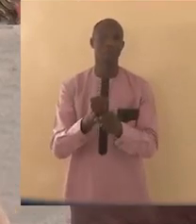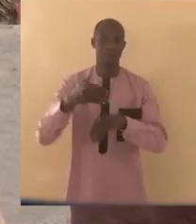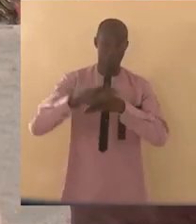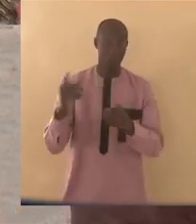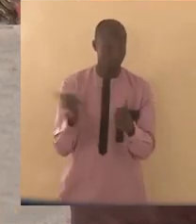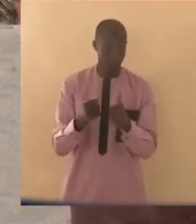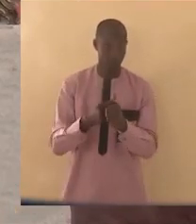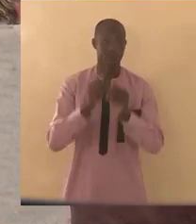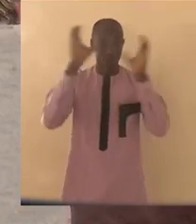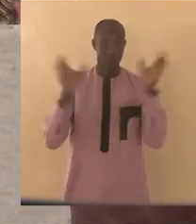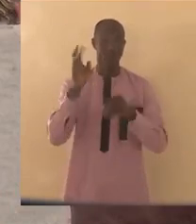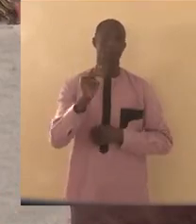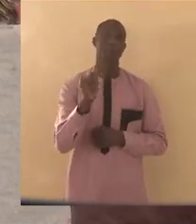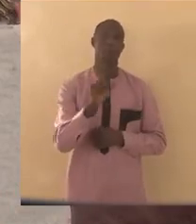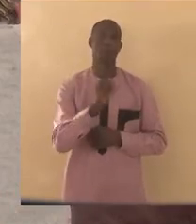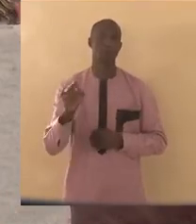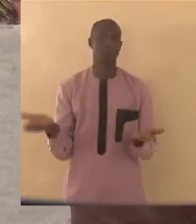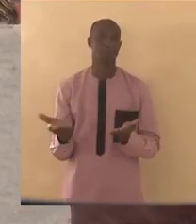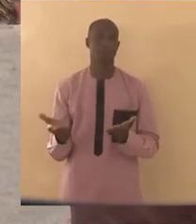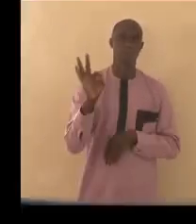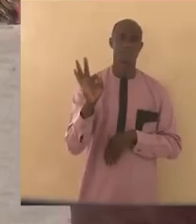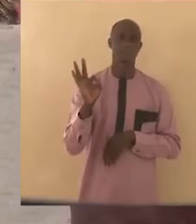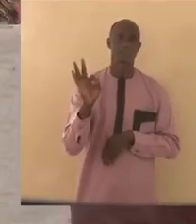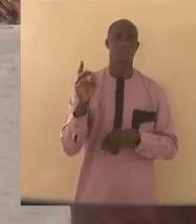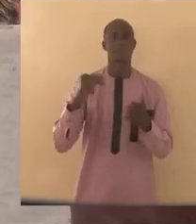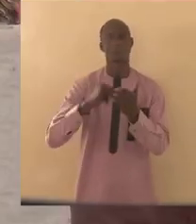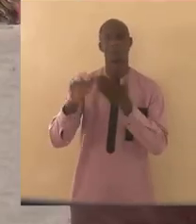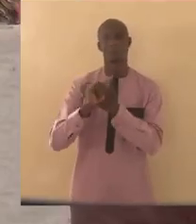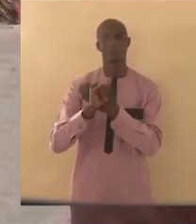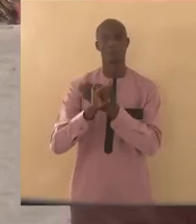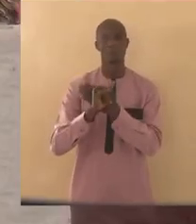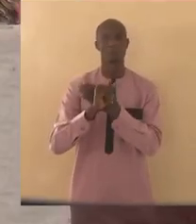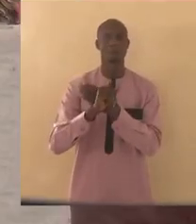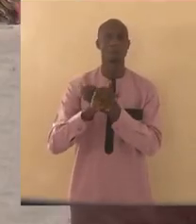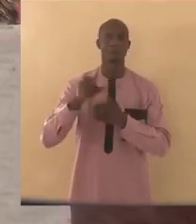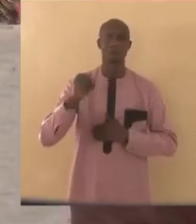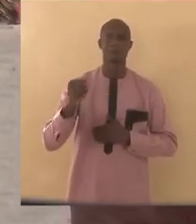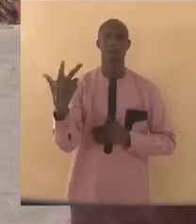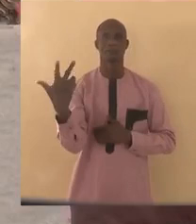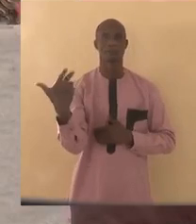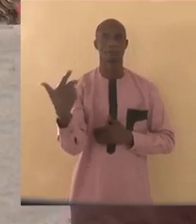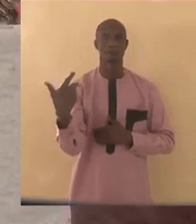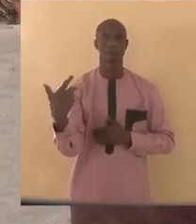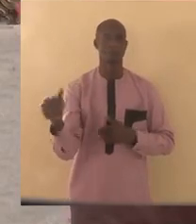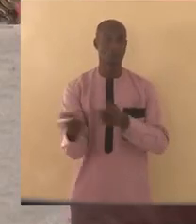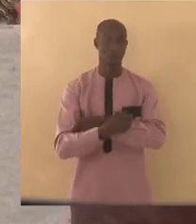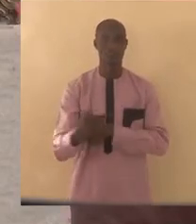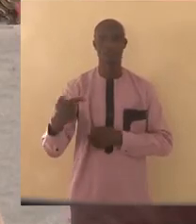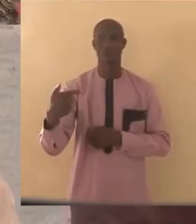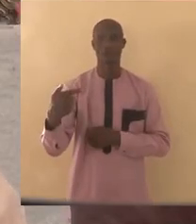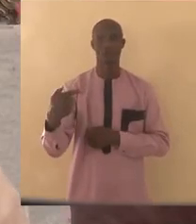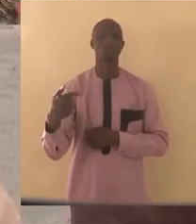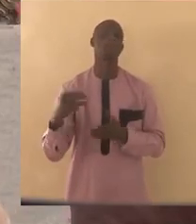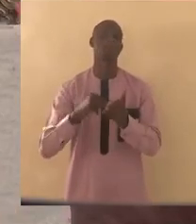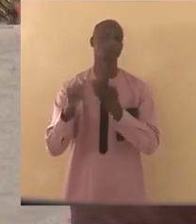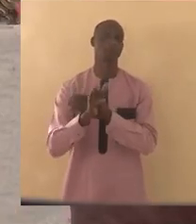we first celebrated Mass in this venue on the 19th of May, 2013. And today is 21st of